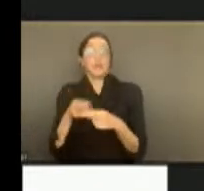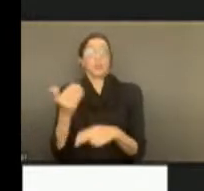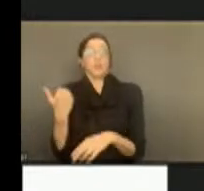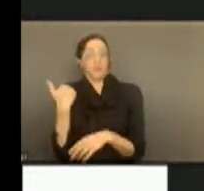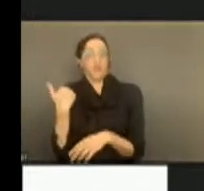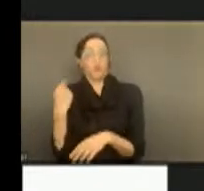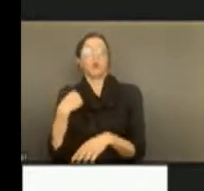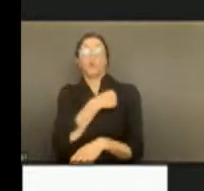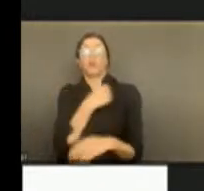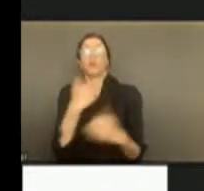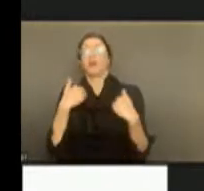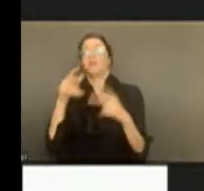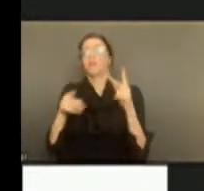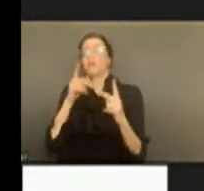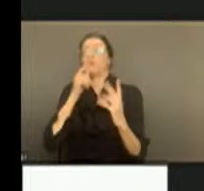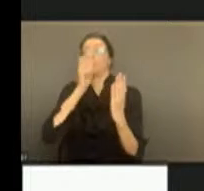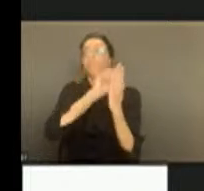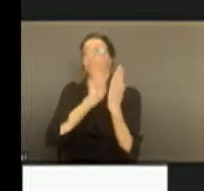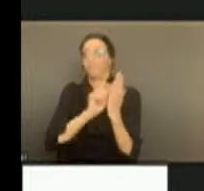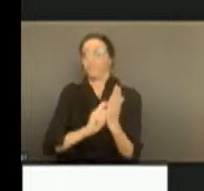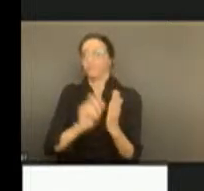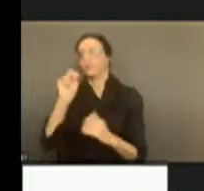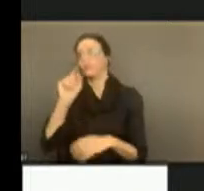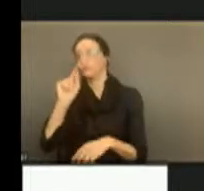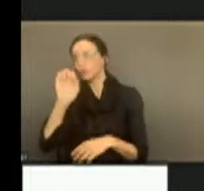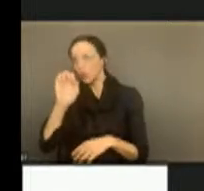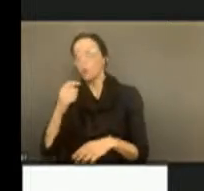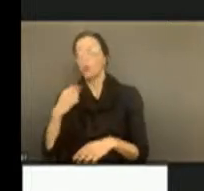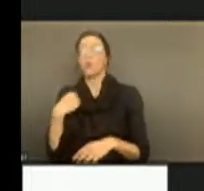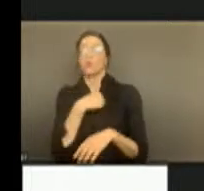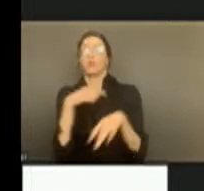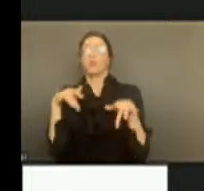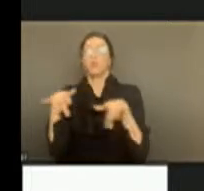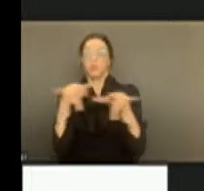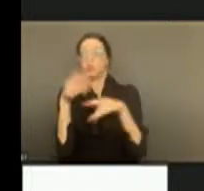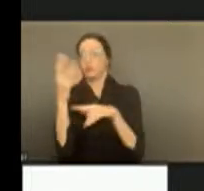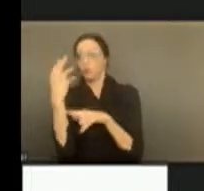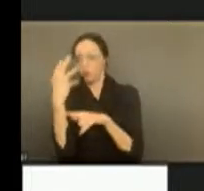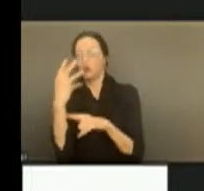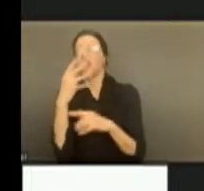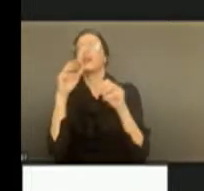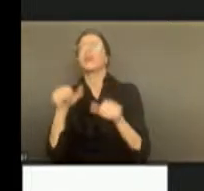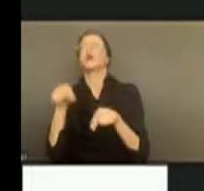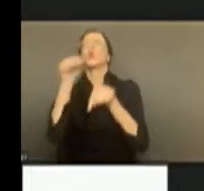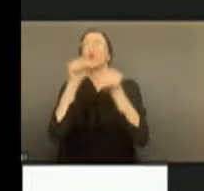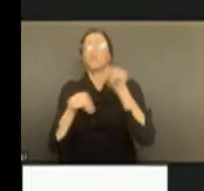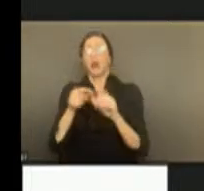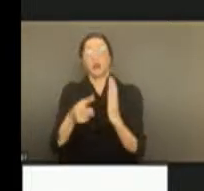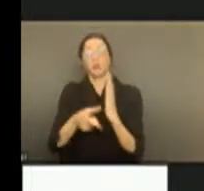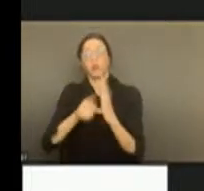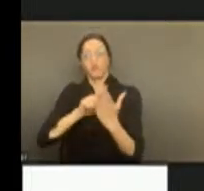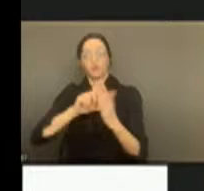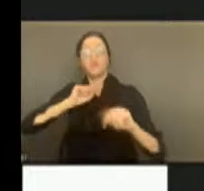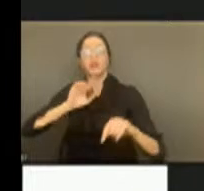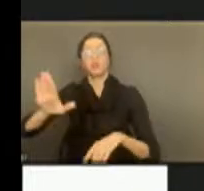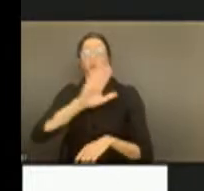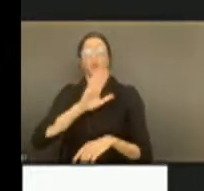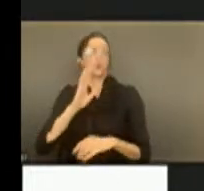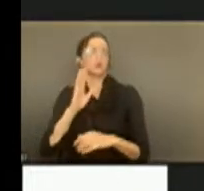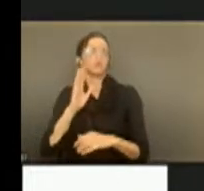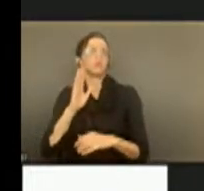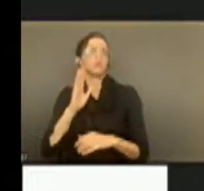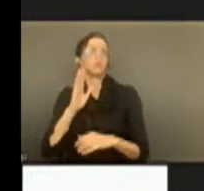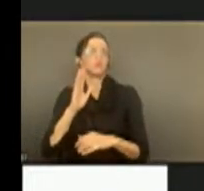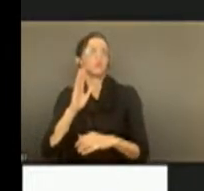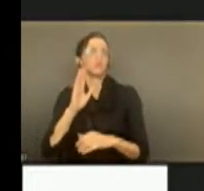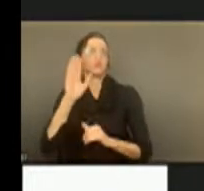and review your questions. This is how I have them noted. You asked about how does the homeless or